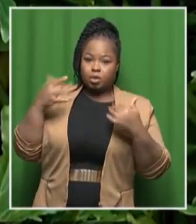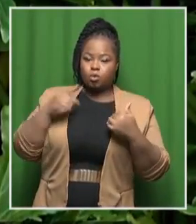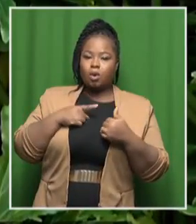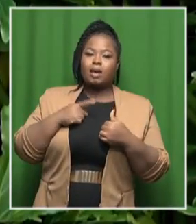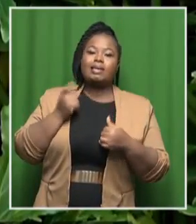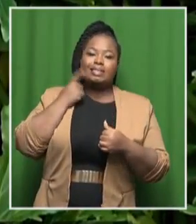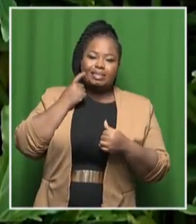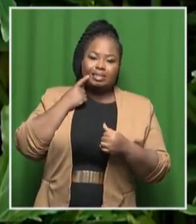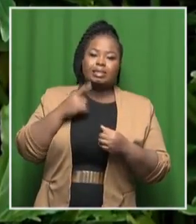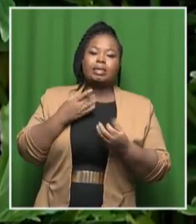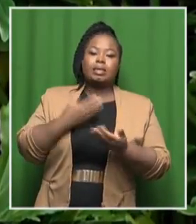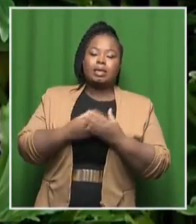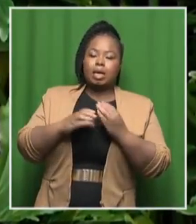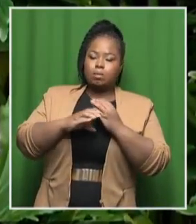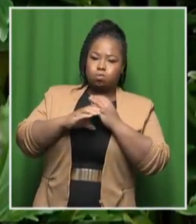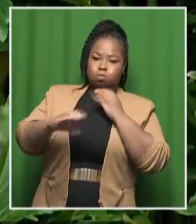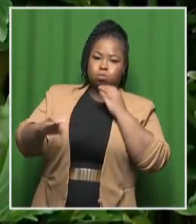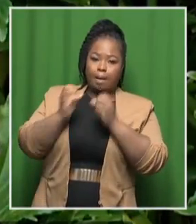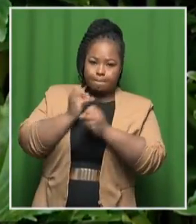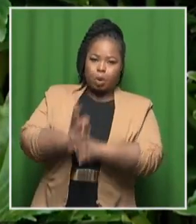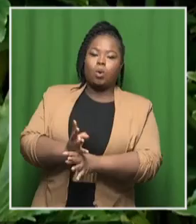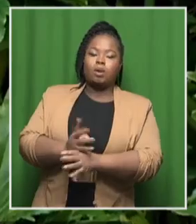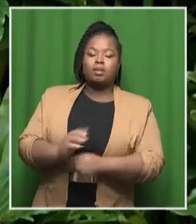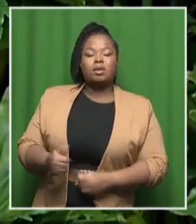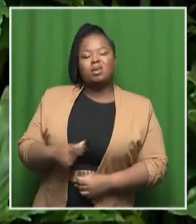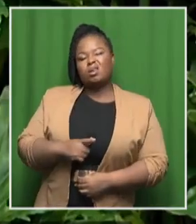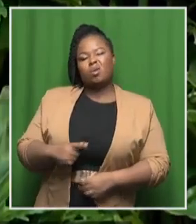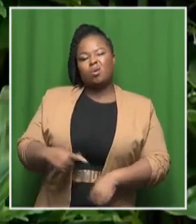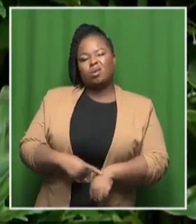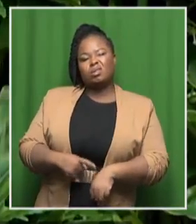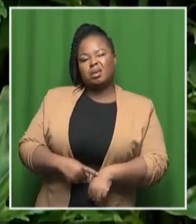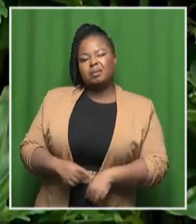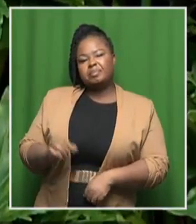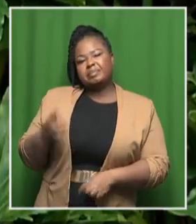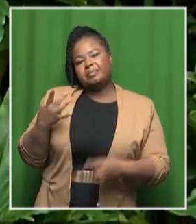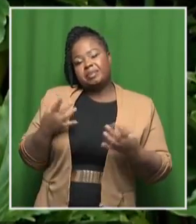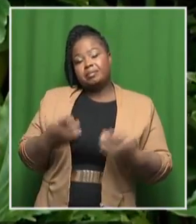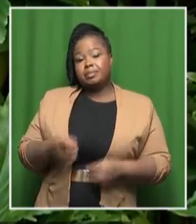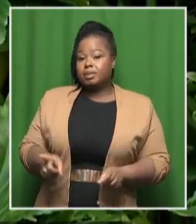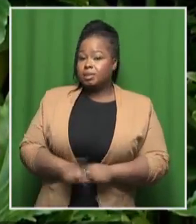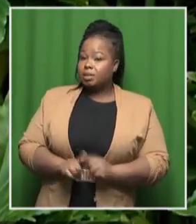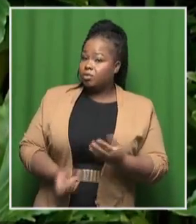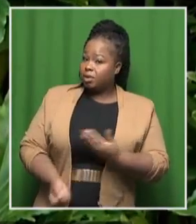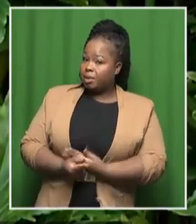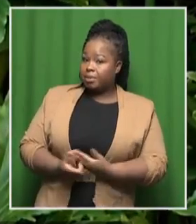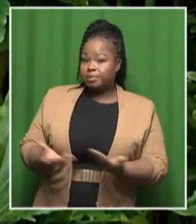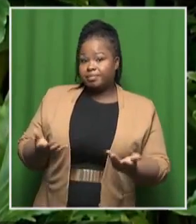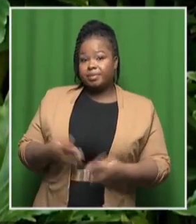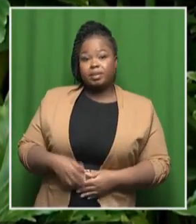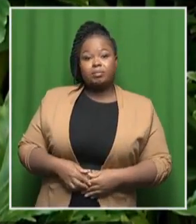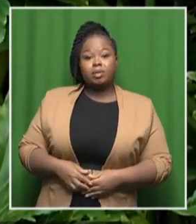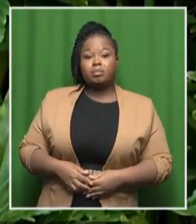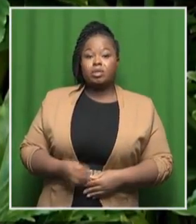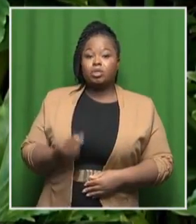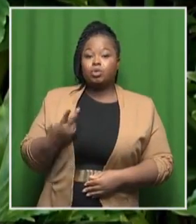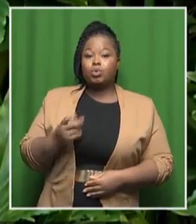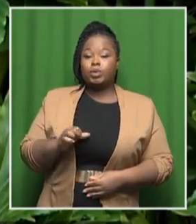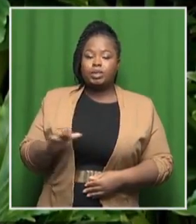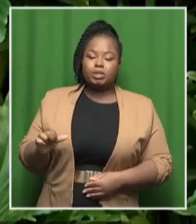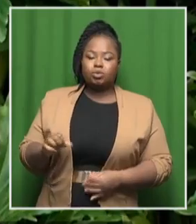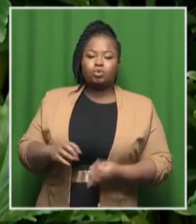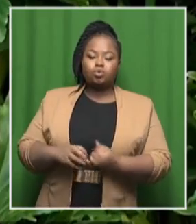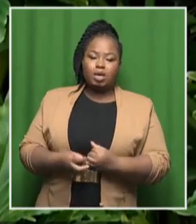bursts again, and therefore we take a much longer period, and sometimes, like this has happened, it takes sometimes up to a week or 2 weeks to